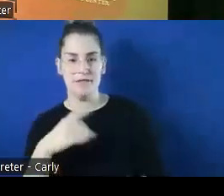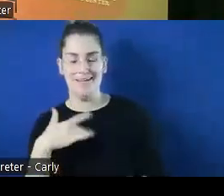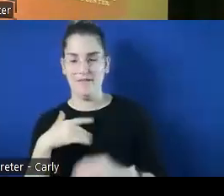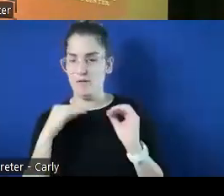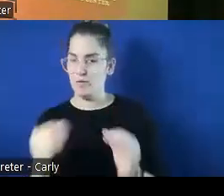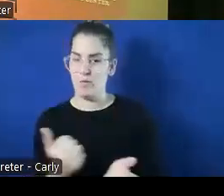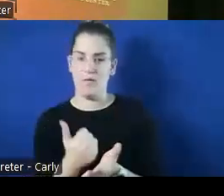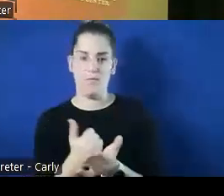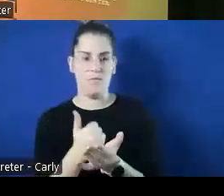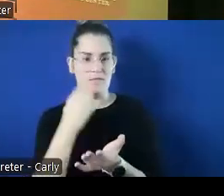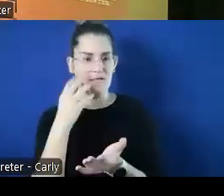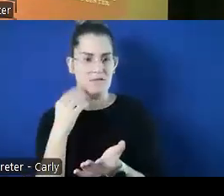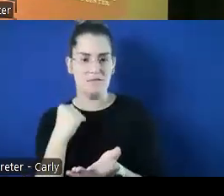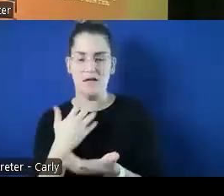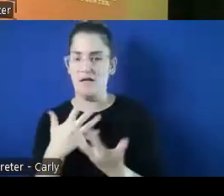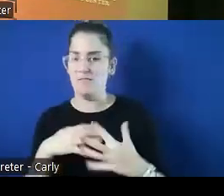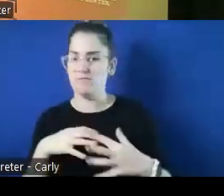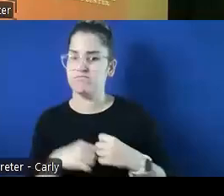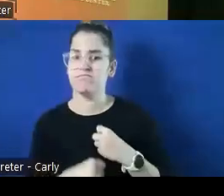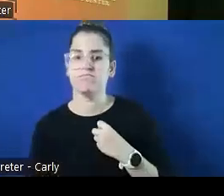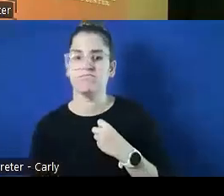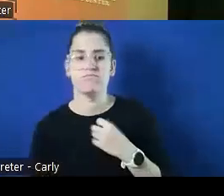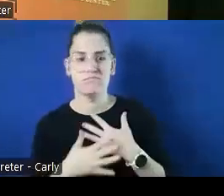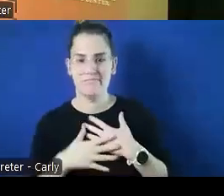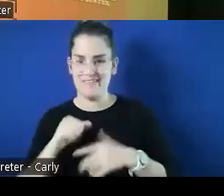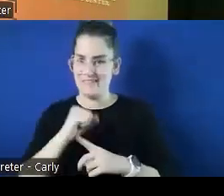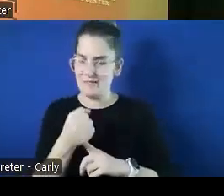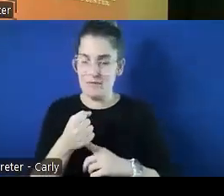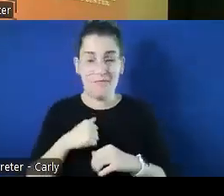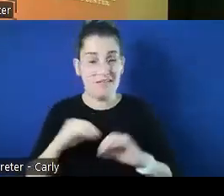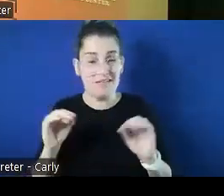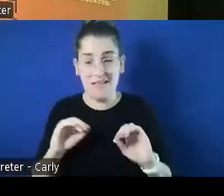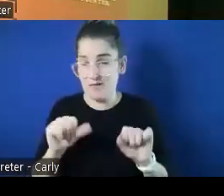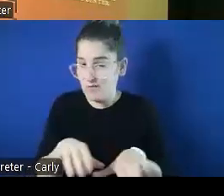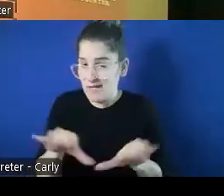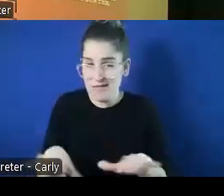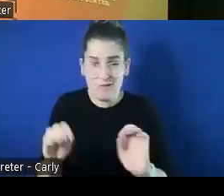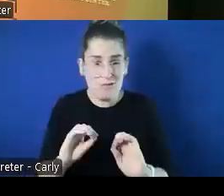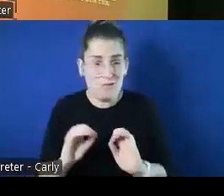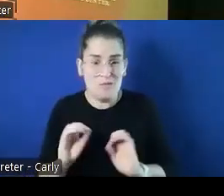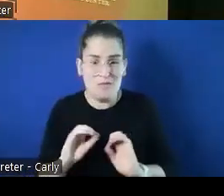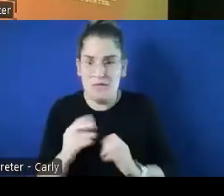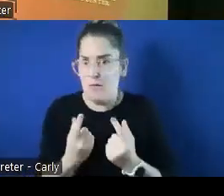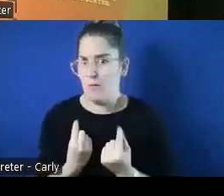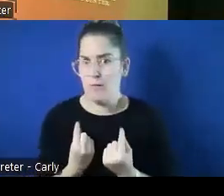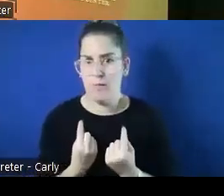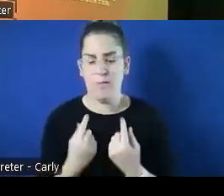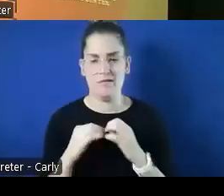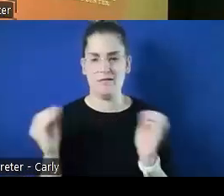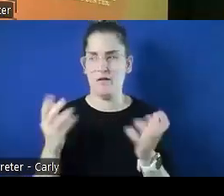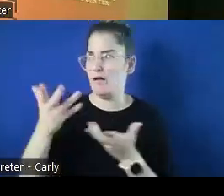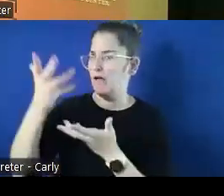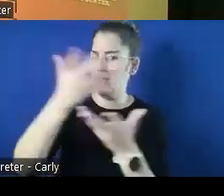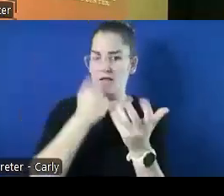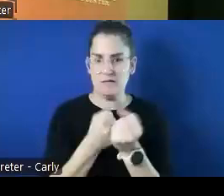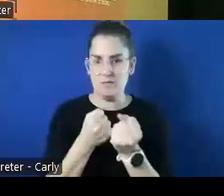helpless, and you experience the anguish of the situation, of that person, and there's nothing you can do about it. I didn't know what to do, no direction from the provider